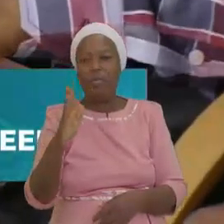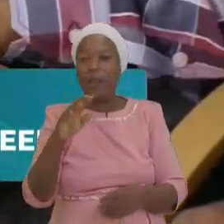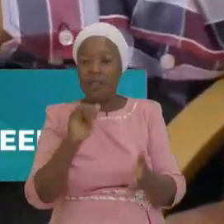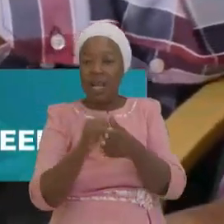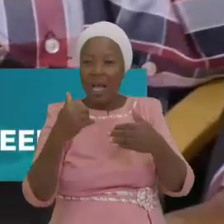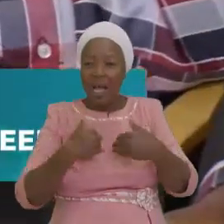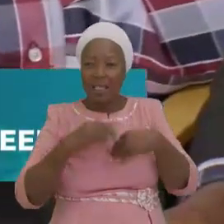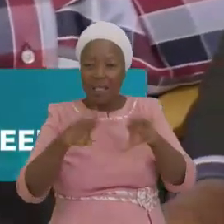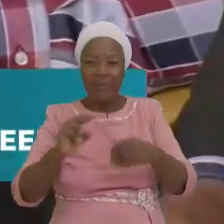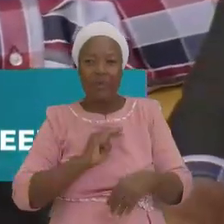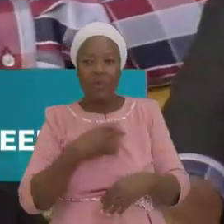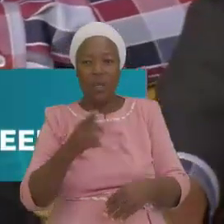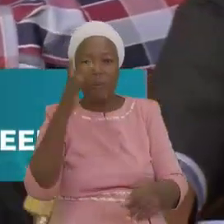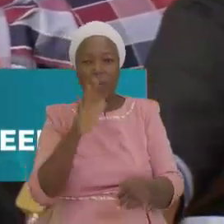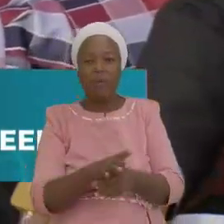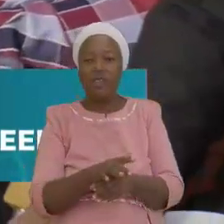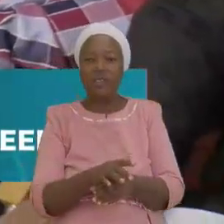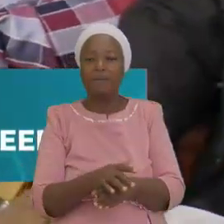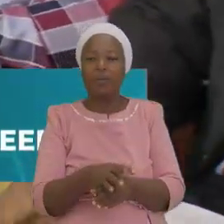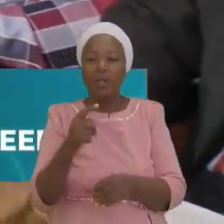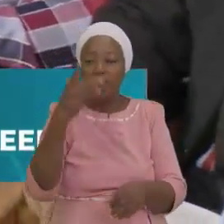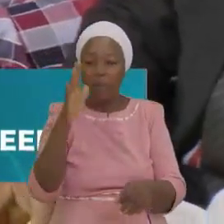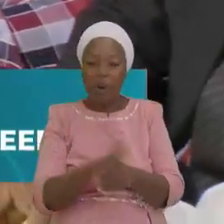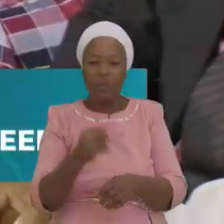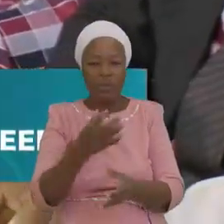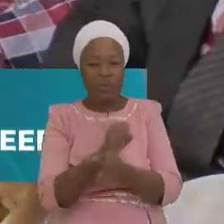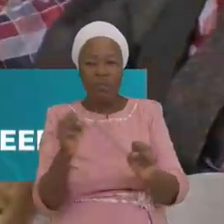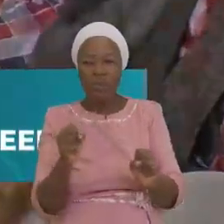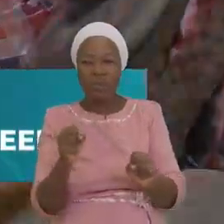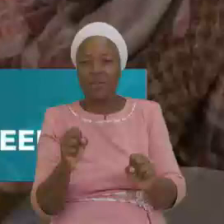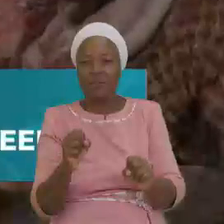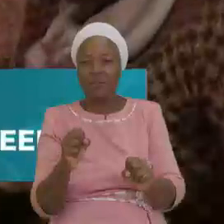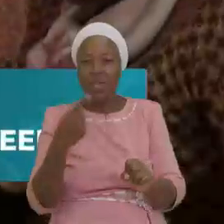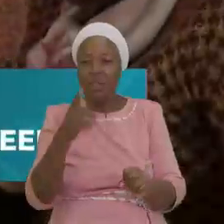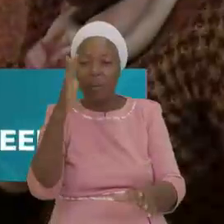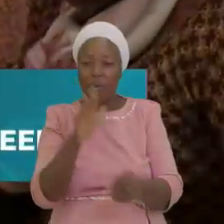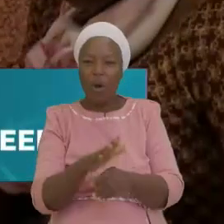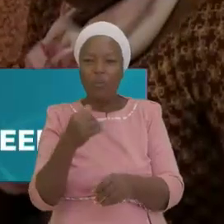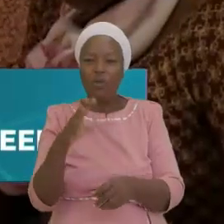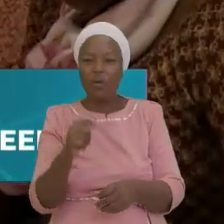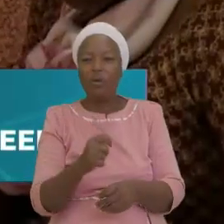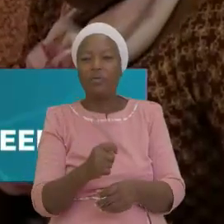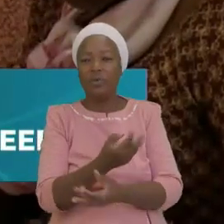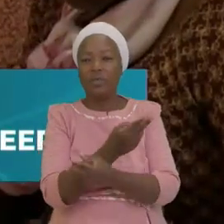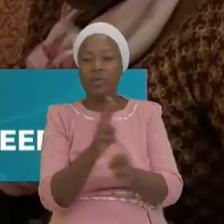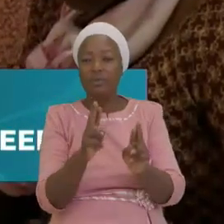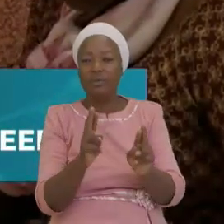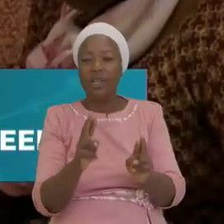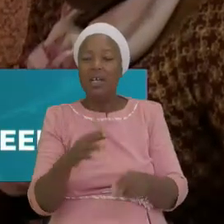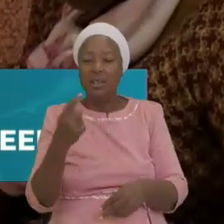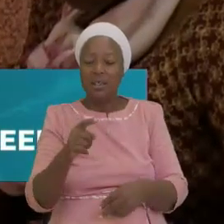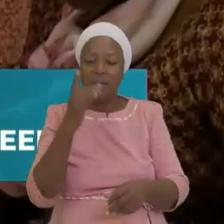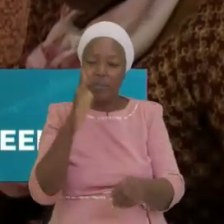us the promise of salvation, the promise of redemption, the promise